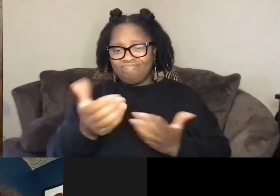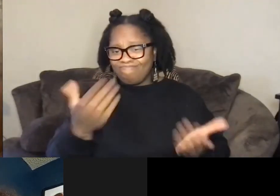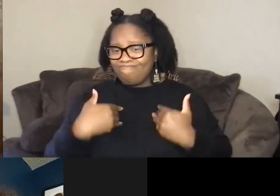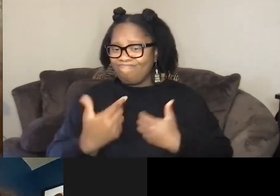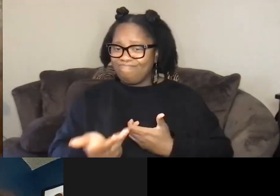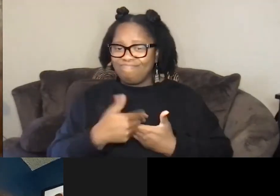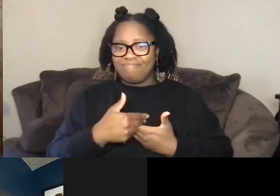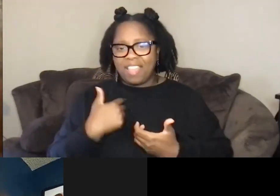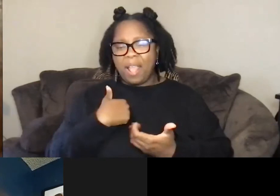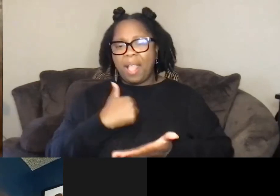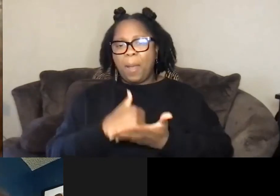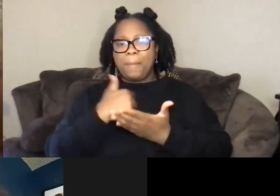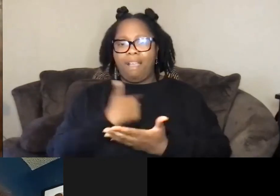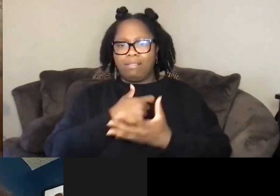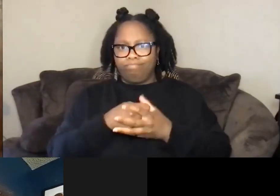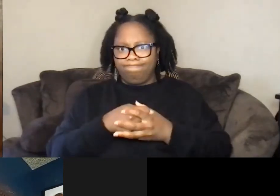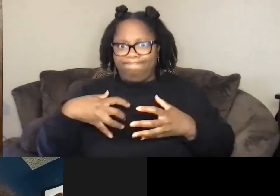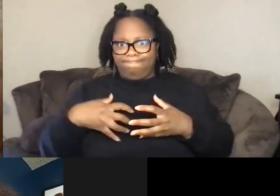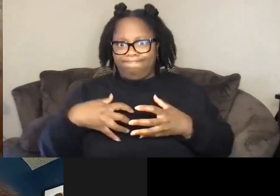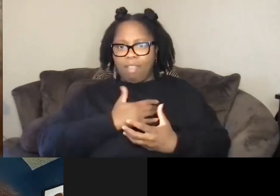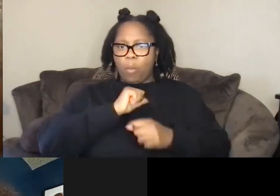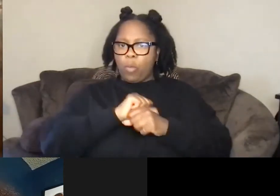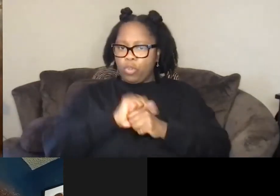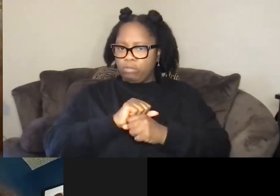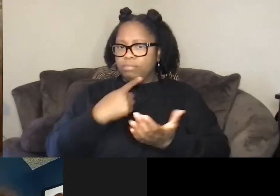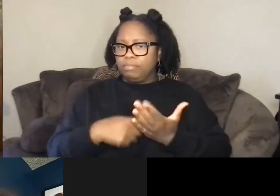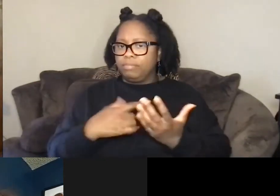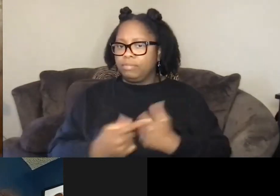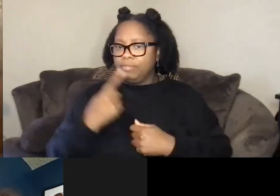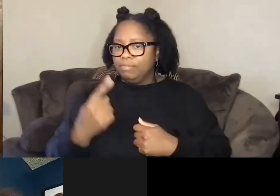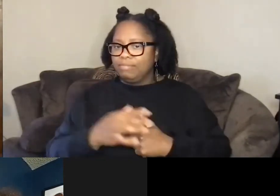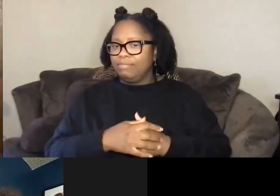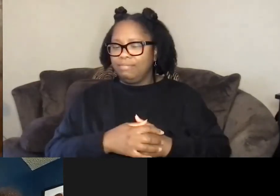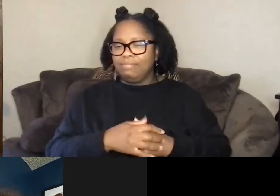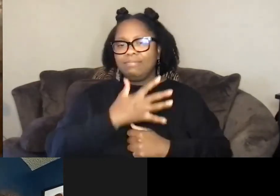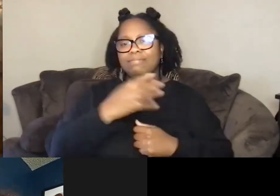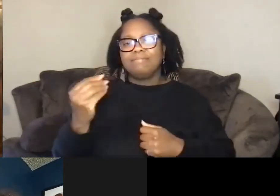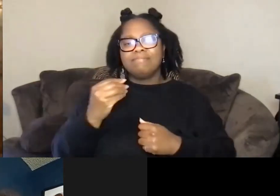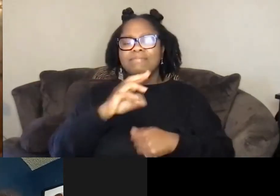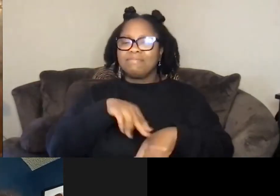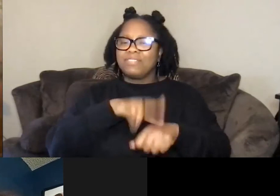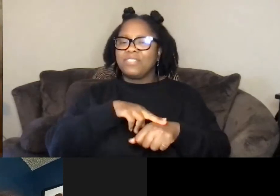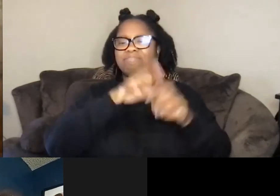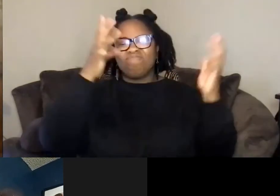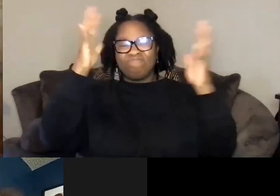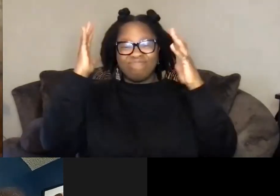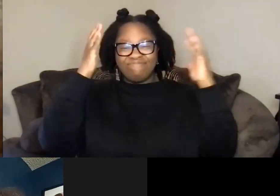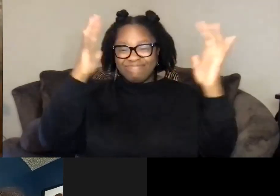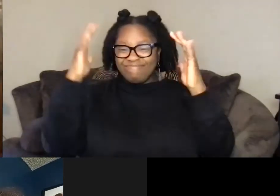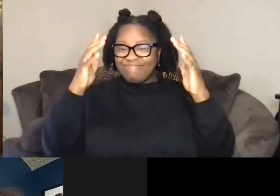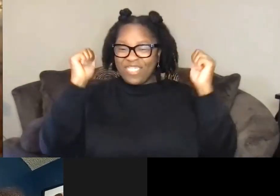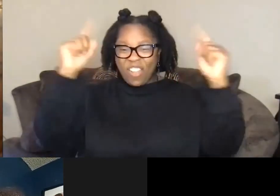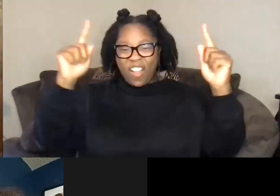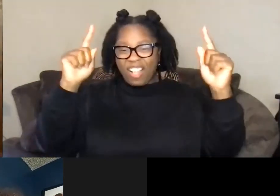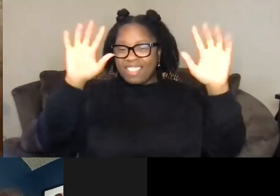us in helping us expand some of the work that we have talked about today. And of course, shout out to all the other incredible